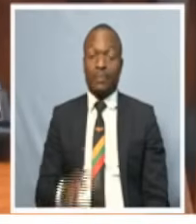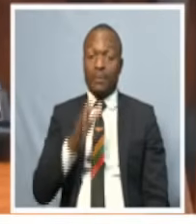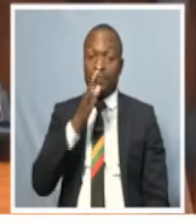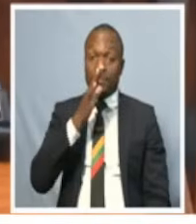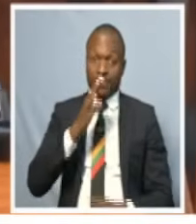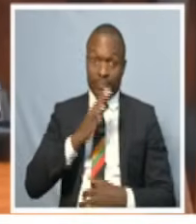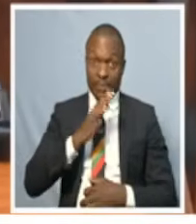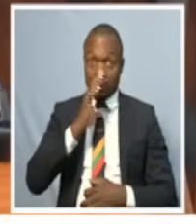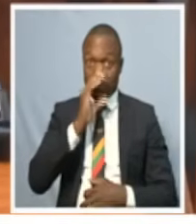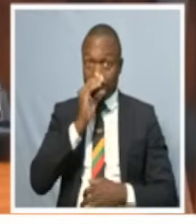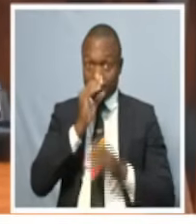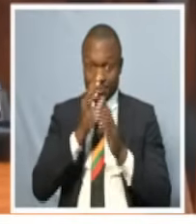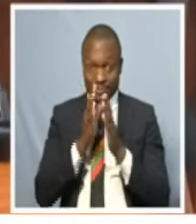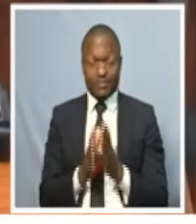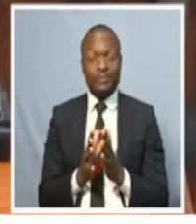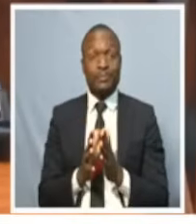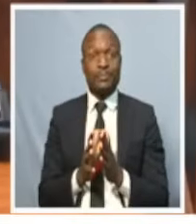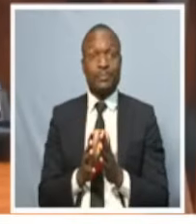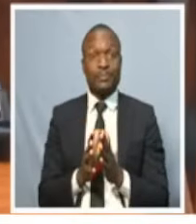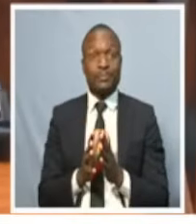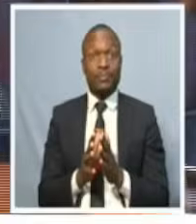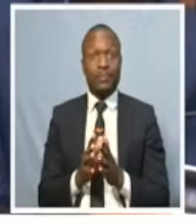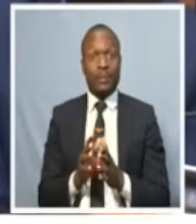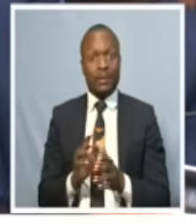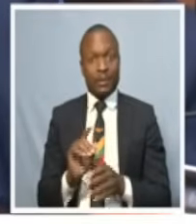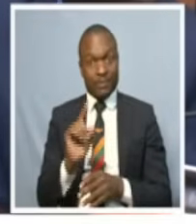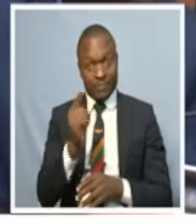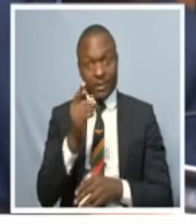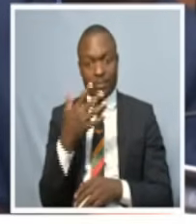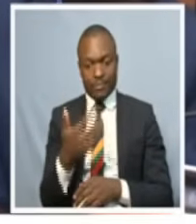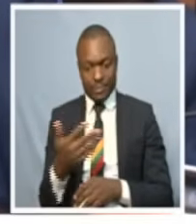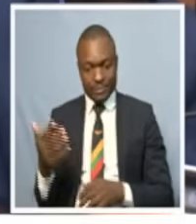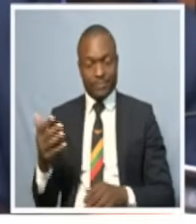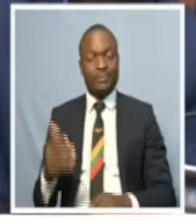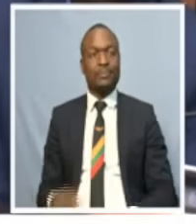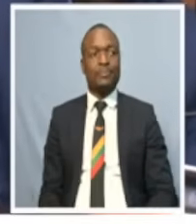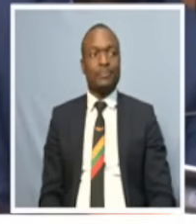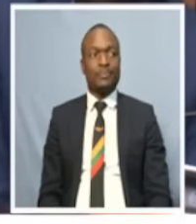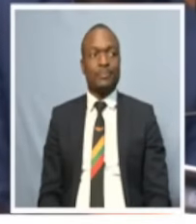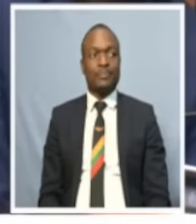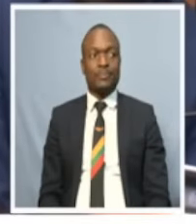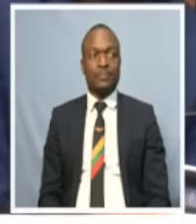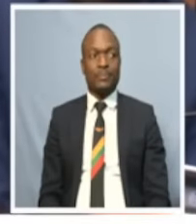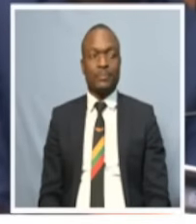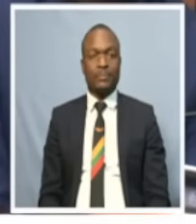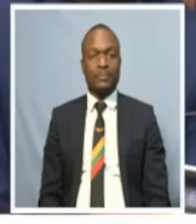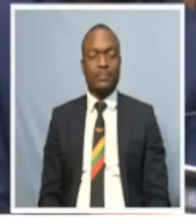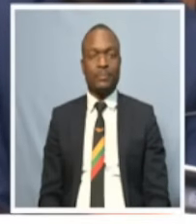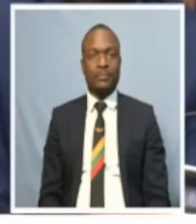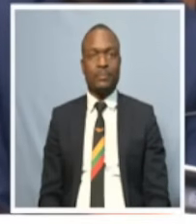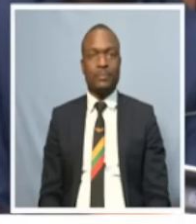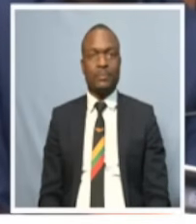Madam Speaker, the first thing is, wait.